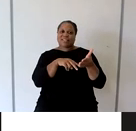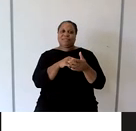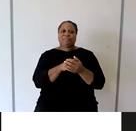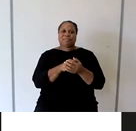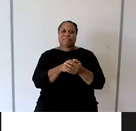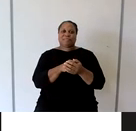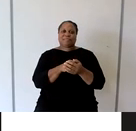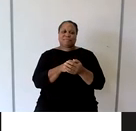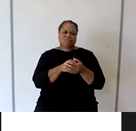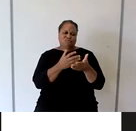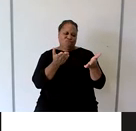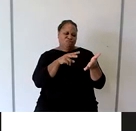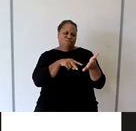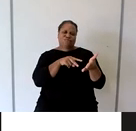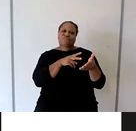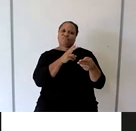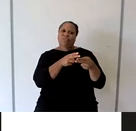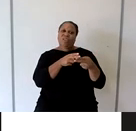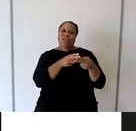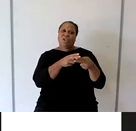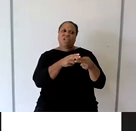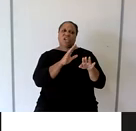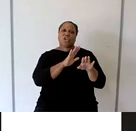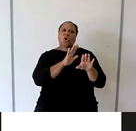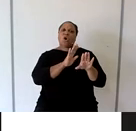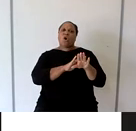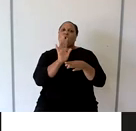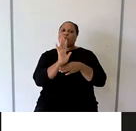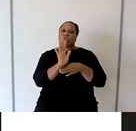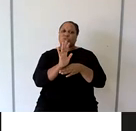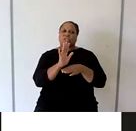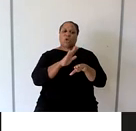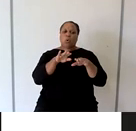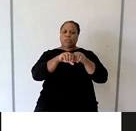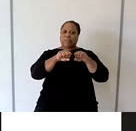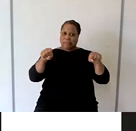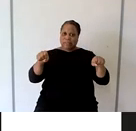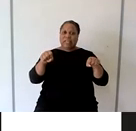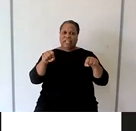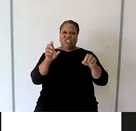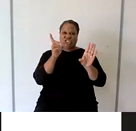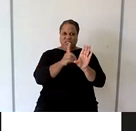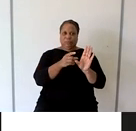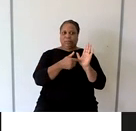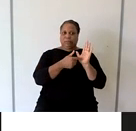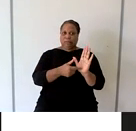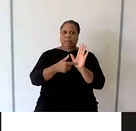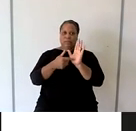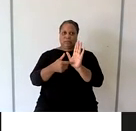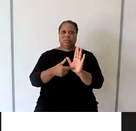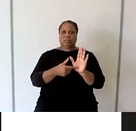here is called On Screen and On Stage, Disability Continues to Be Depicted in Outdated